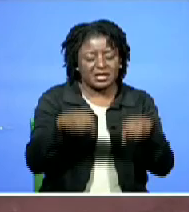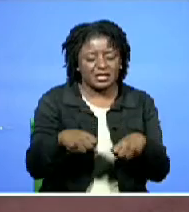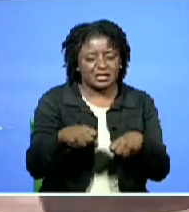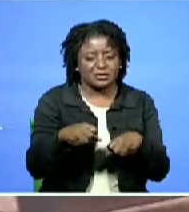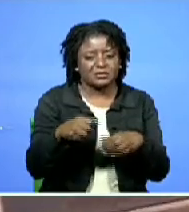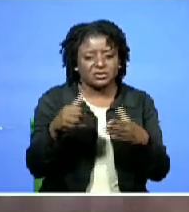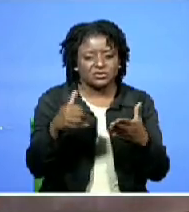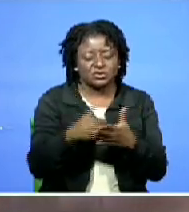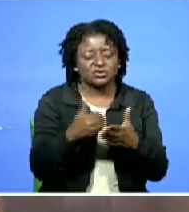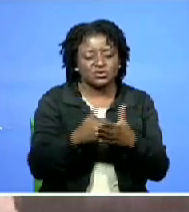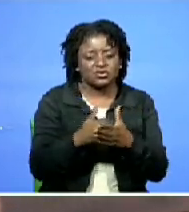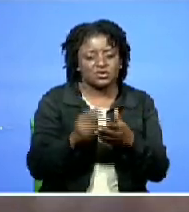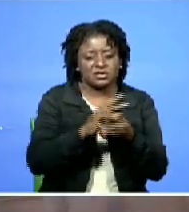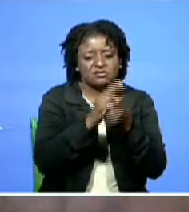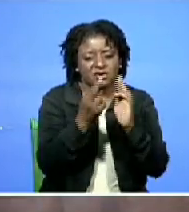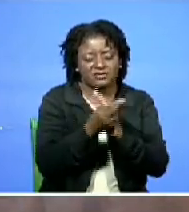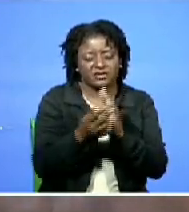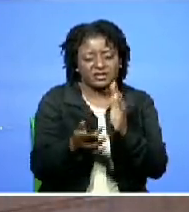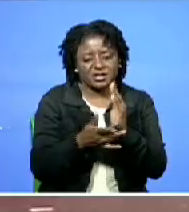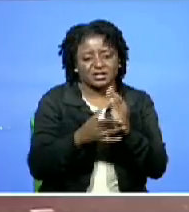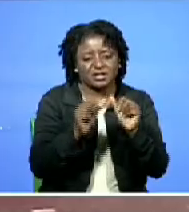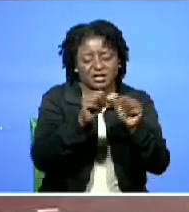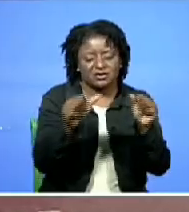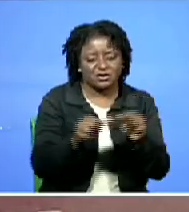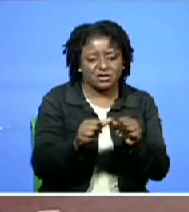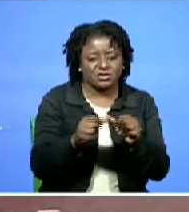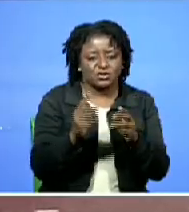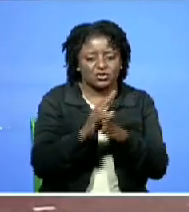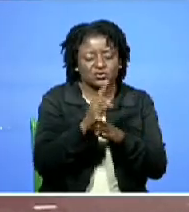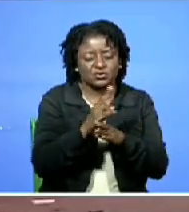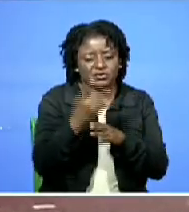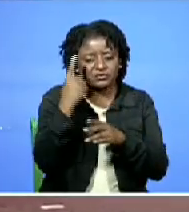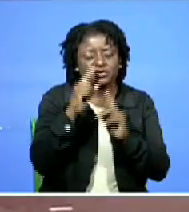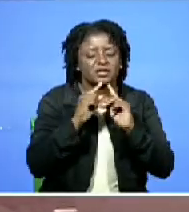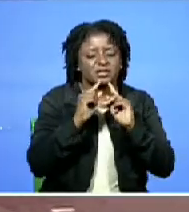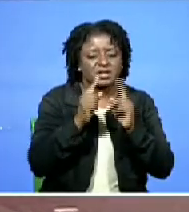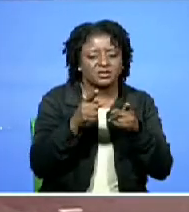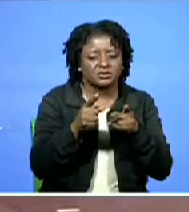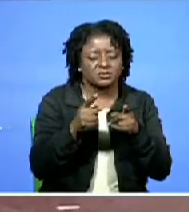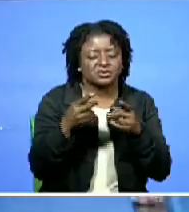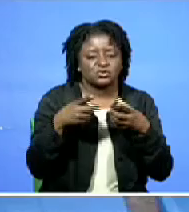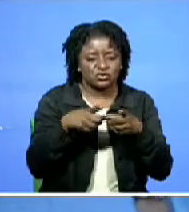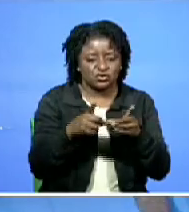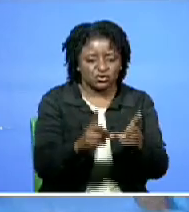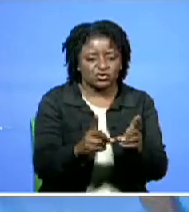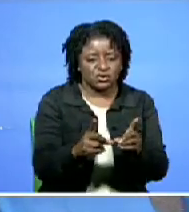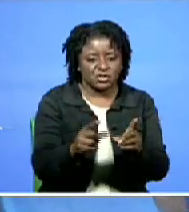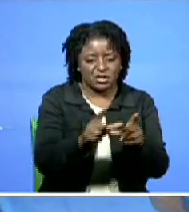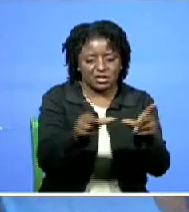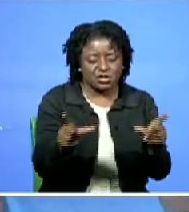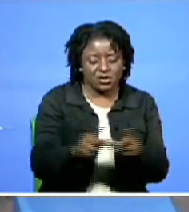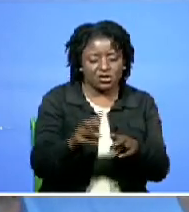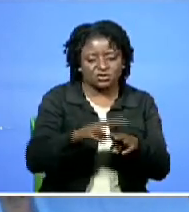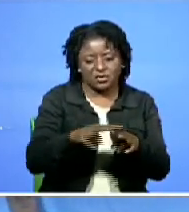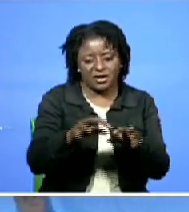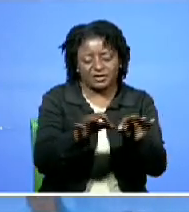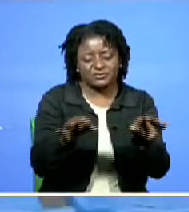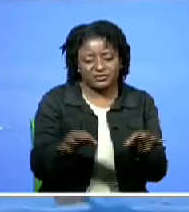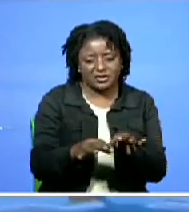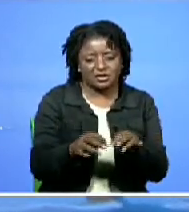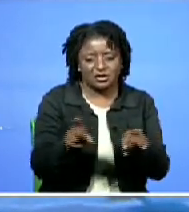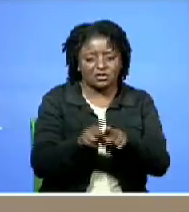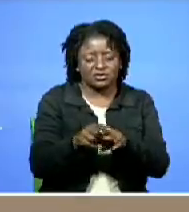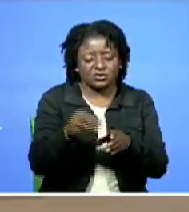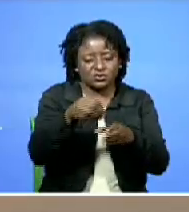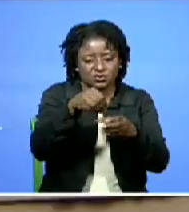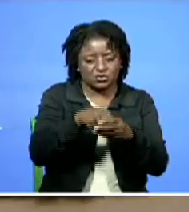renovated technical area used as the announcer's booth during local track and field meets. The booth was also a storage facility for